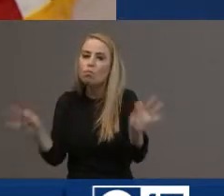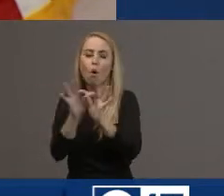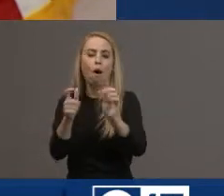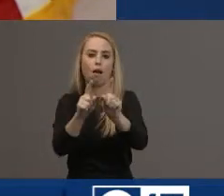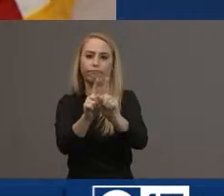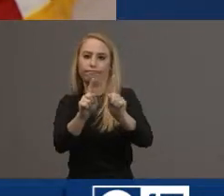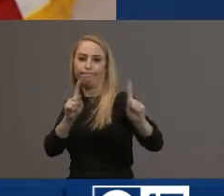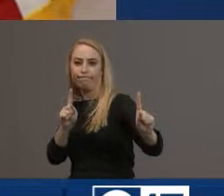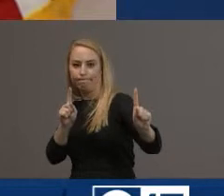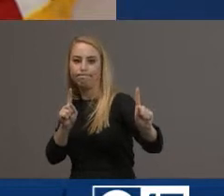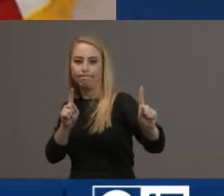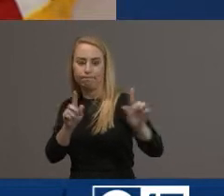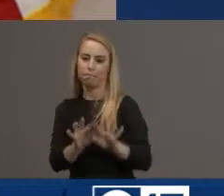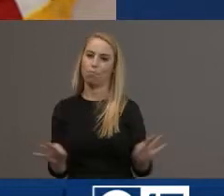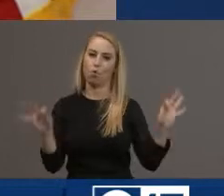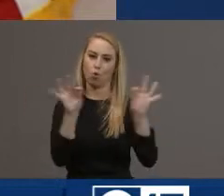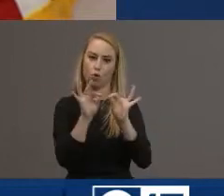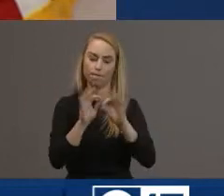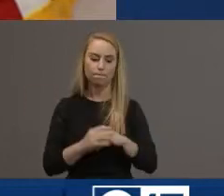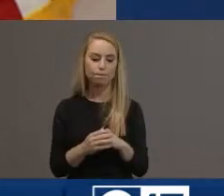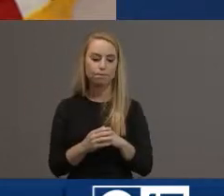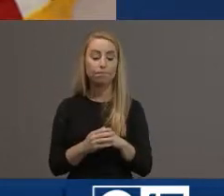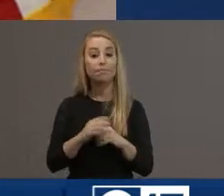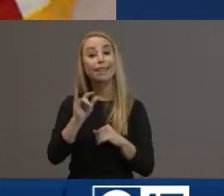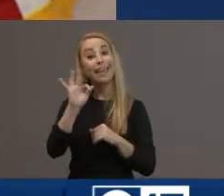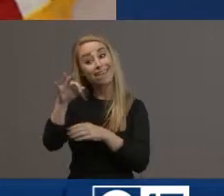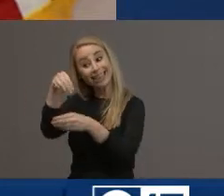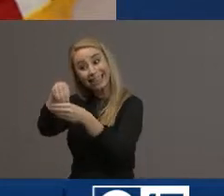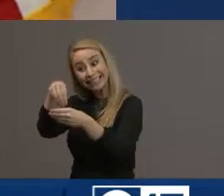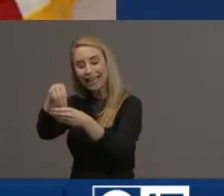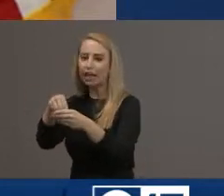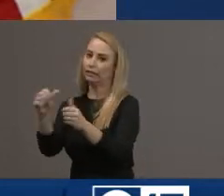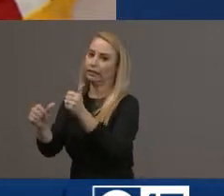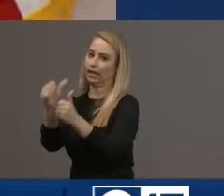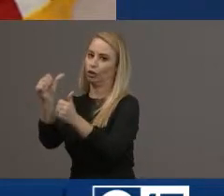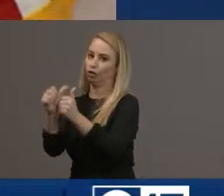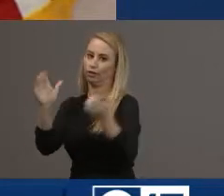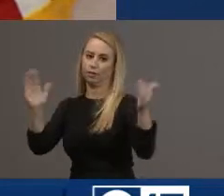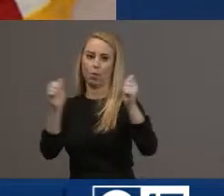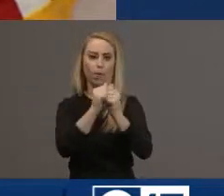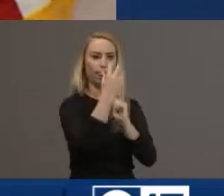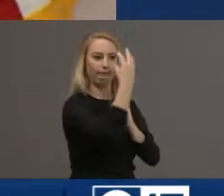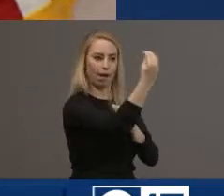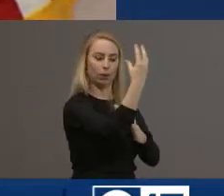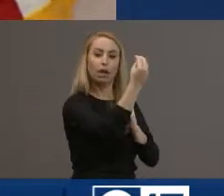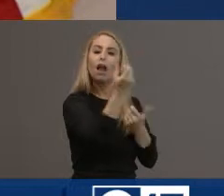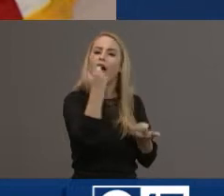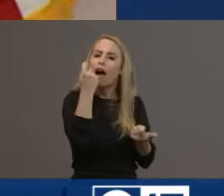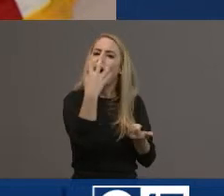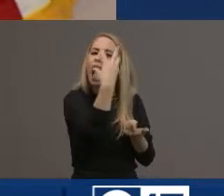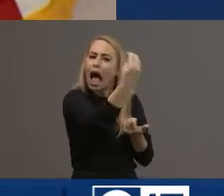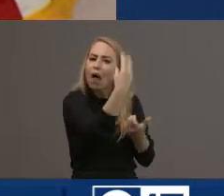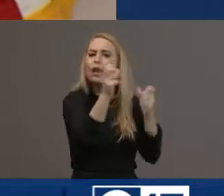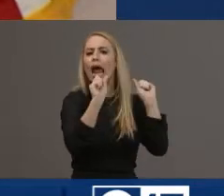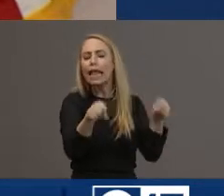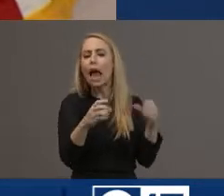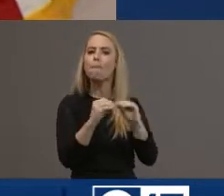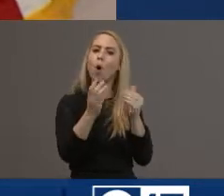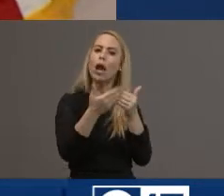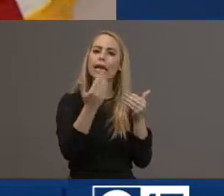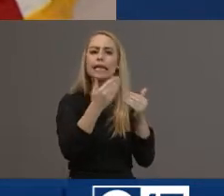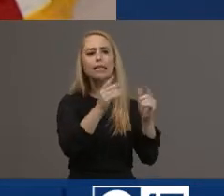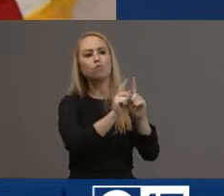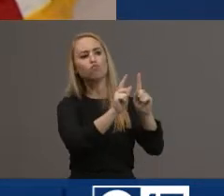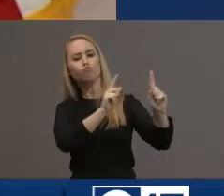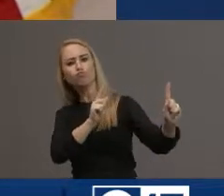distancing. And indoor spaces are riskier than being outdoors. Outdoors, there's more room for you to be able to physically